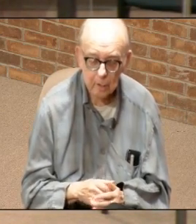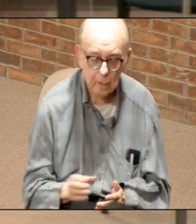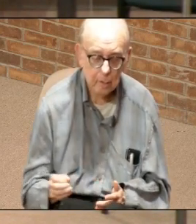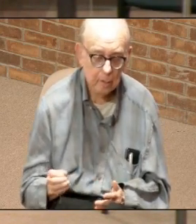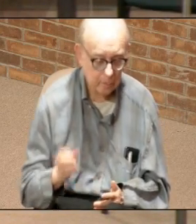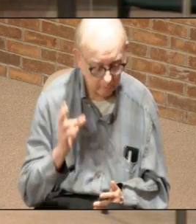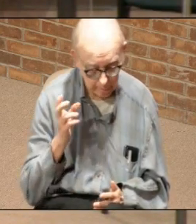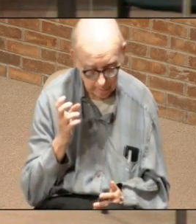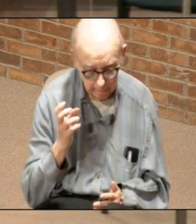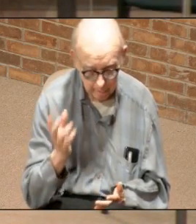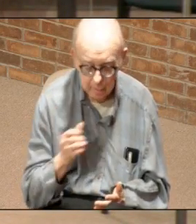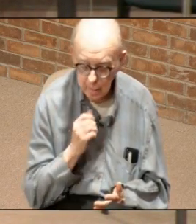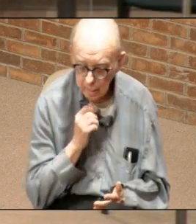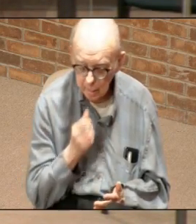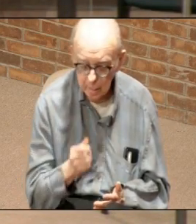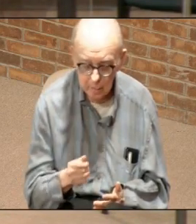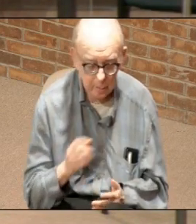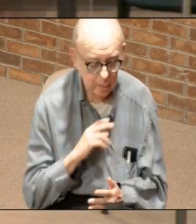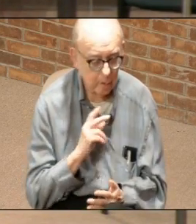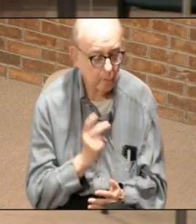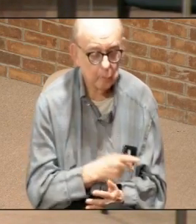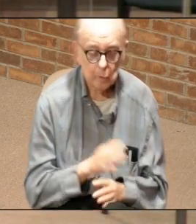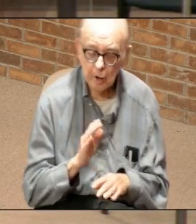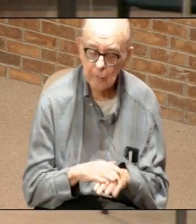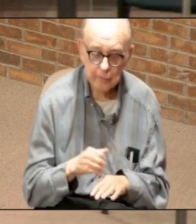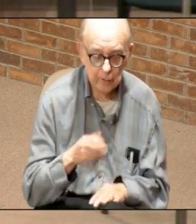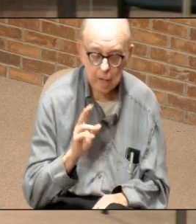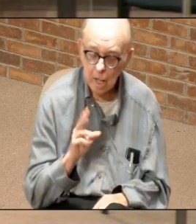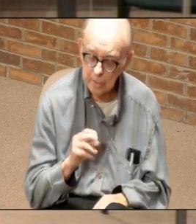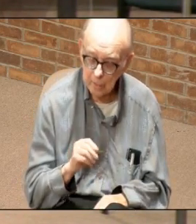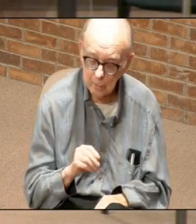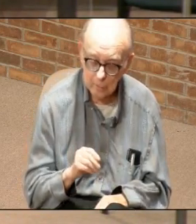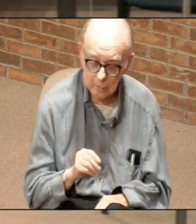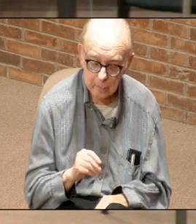And Satan is not more powerful than God.